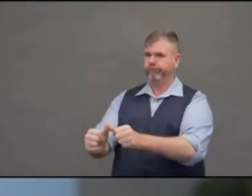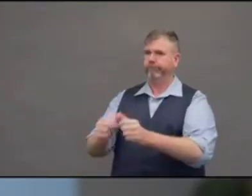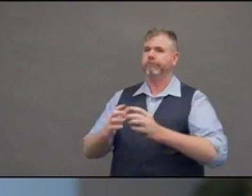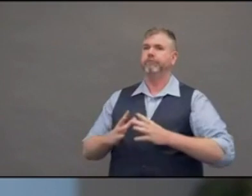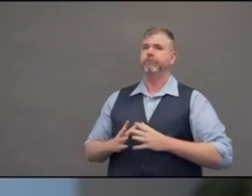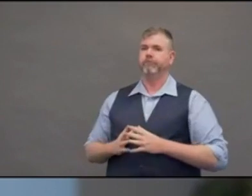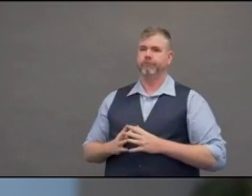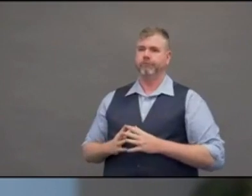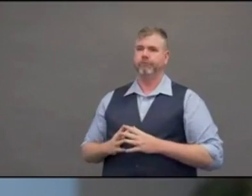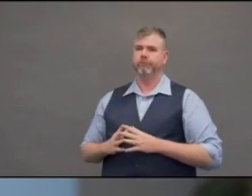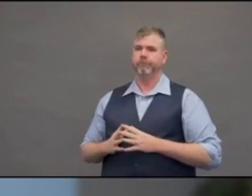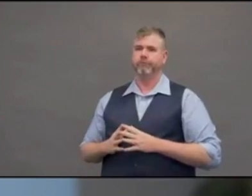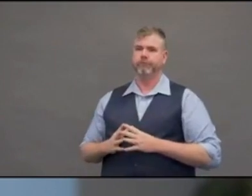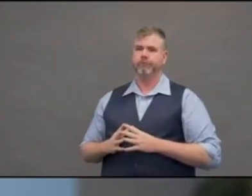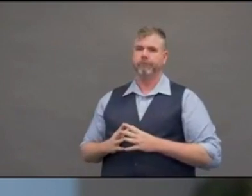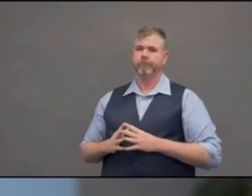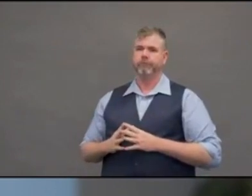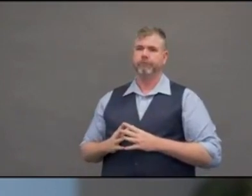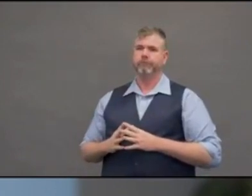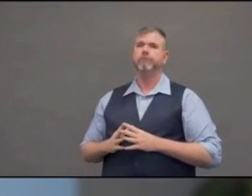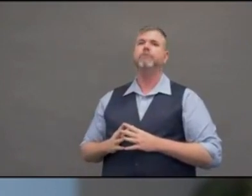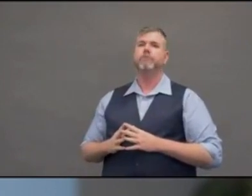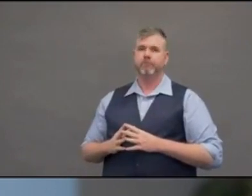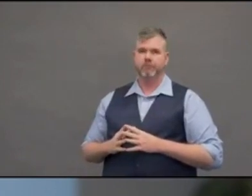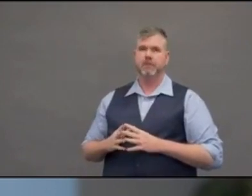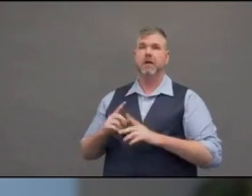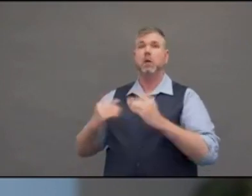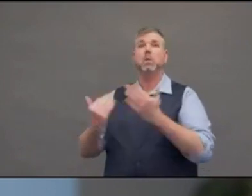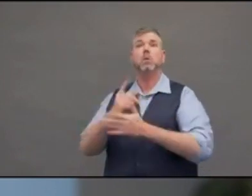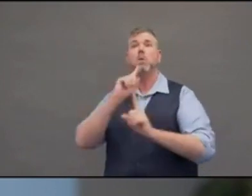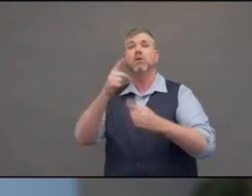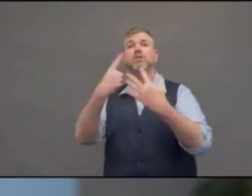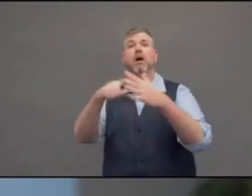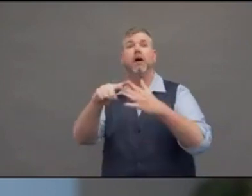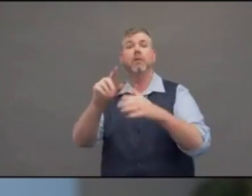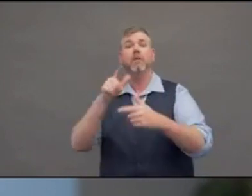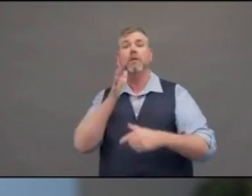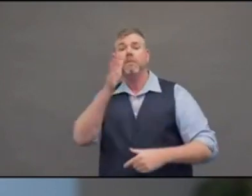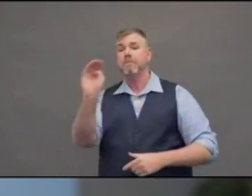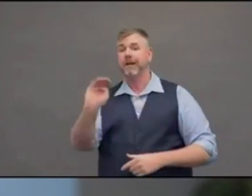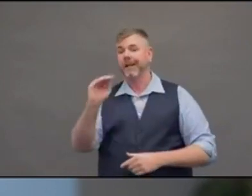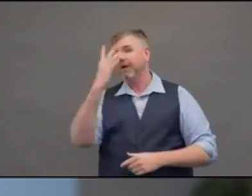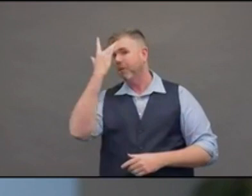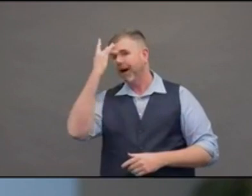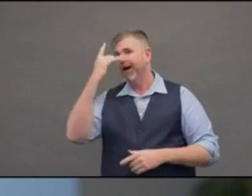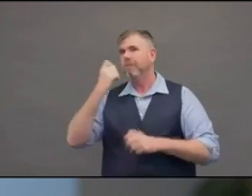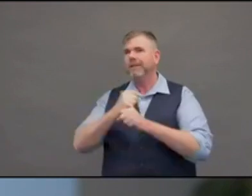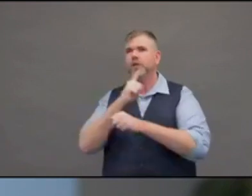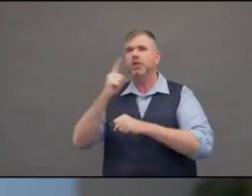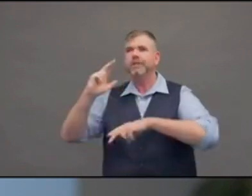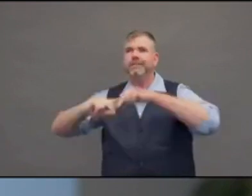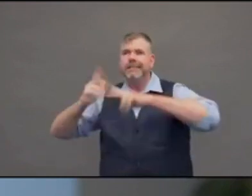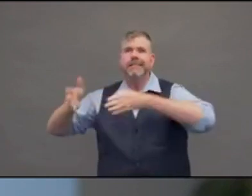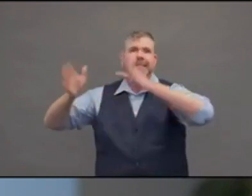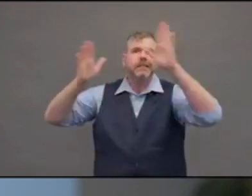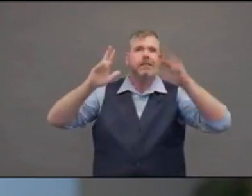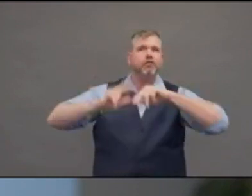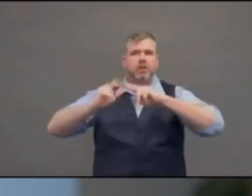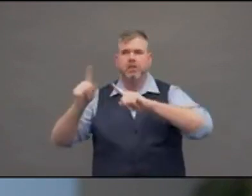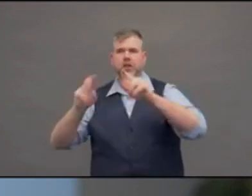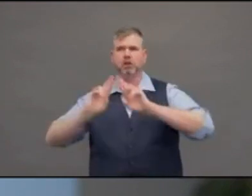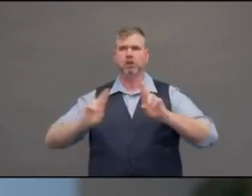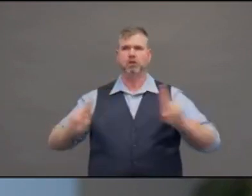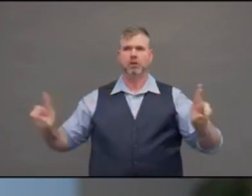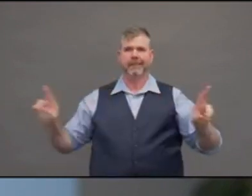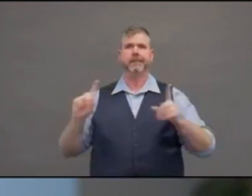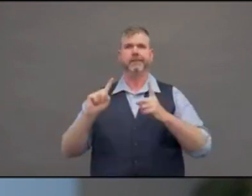facilities can actually have these social distancing protocols in place and rigorously adopted. That's